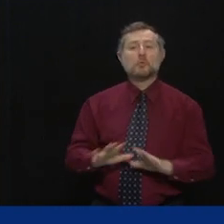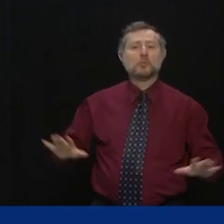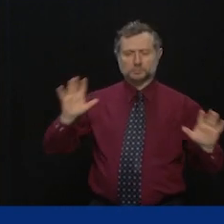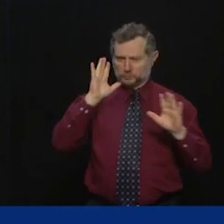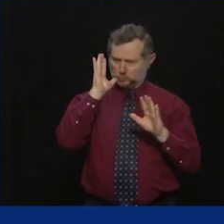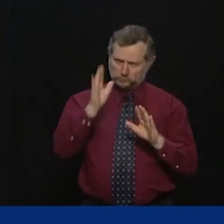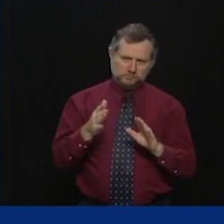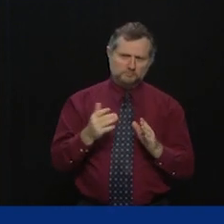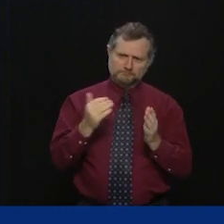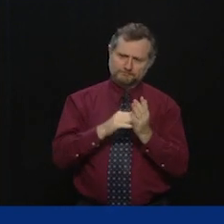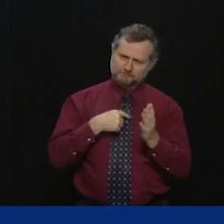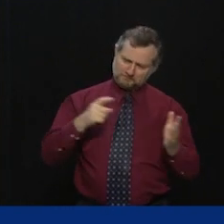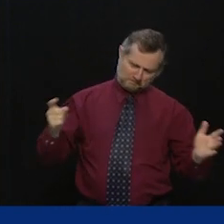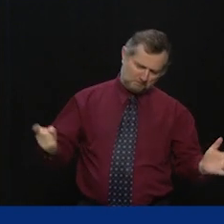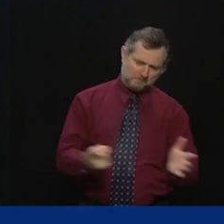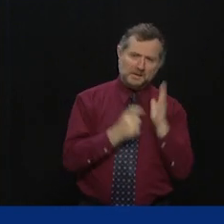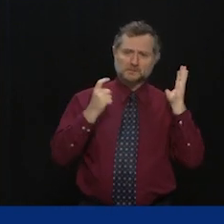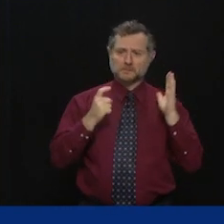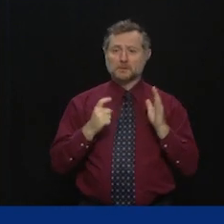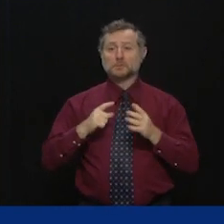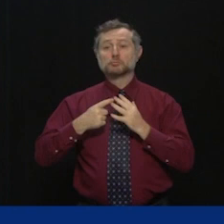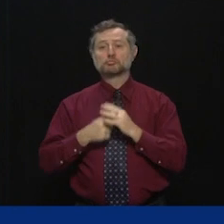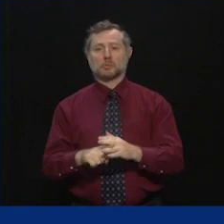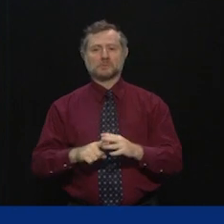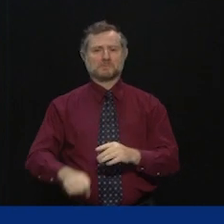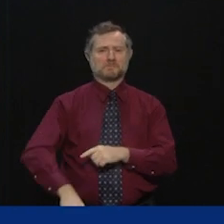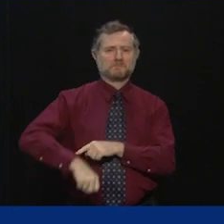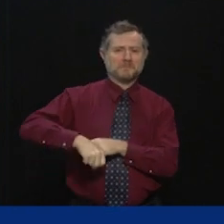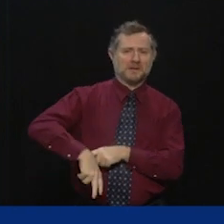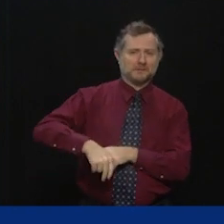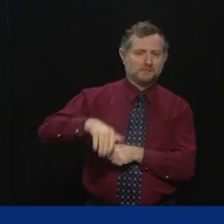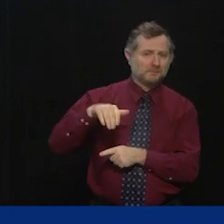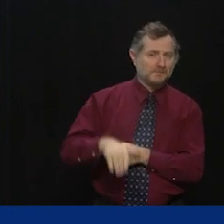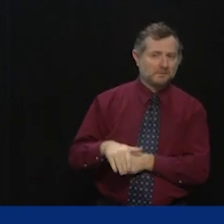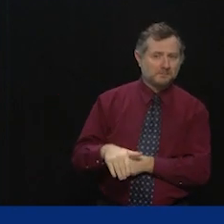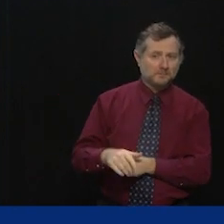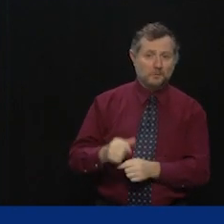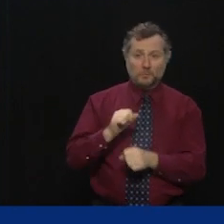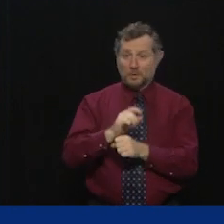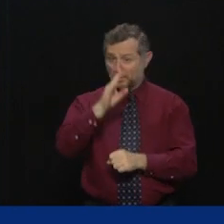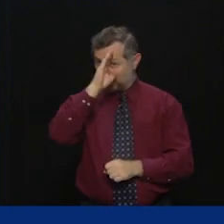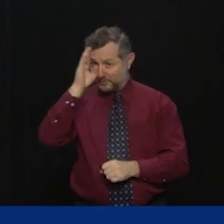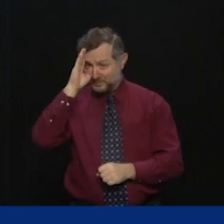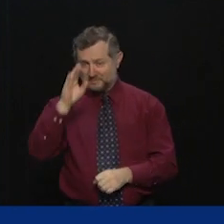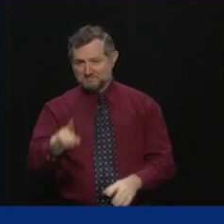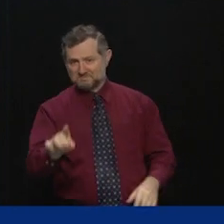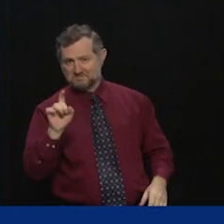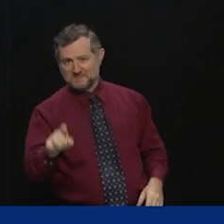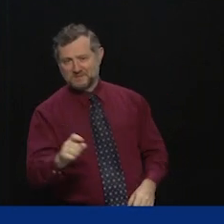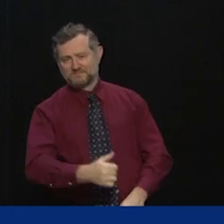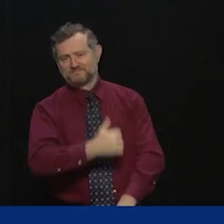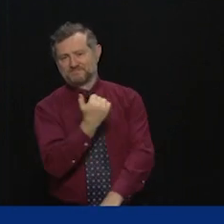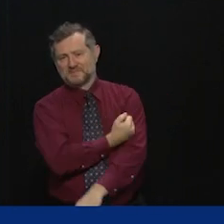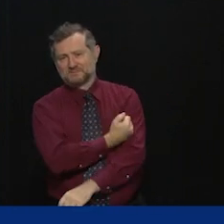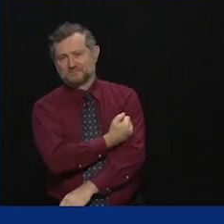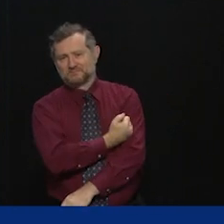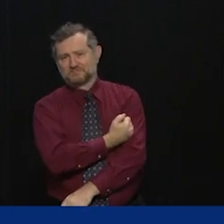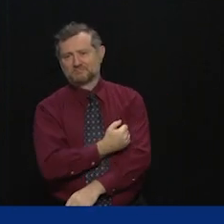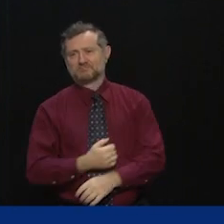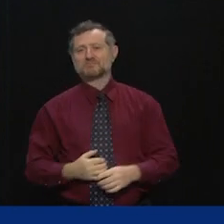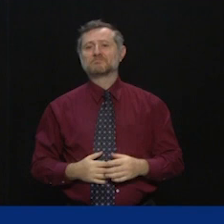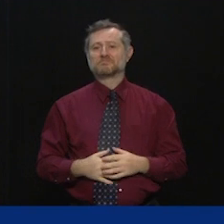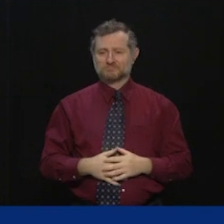which strikes at midnight tonight, when everyone is expected in a hospital in the state of New York or a healthcare facility to have been